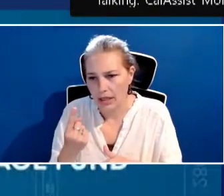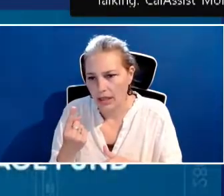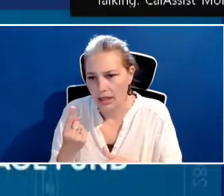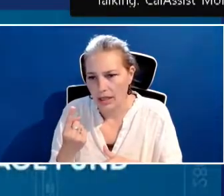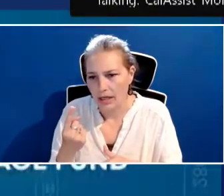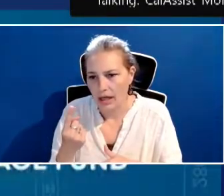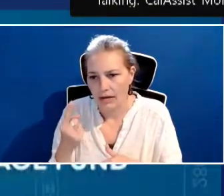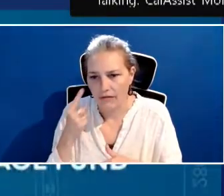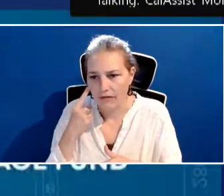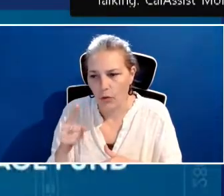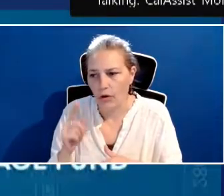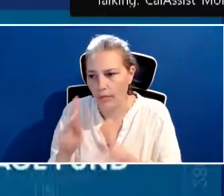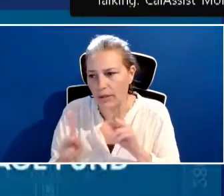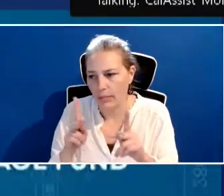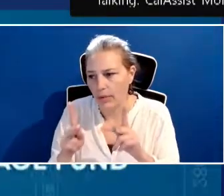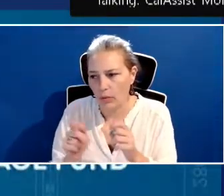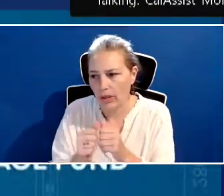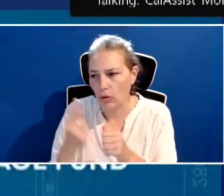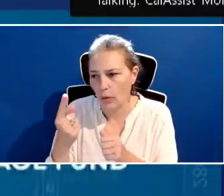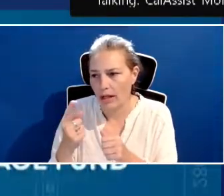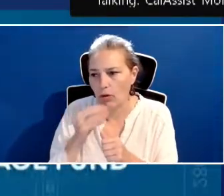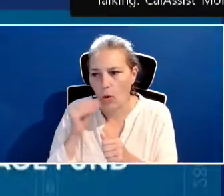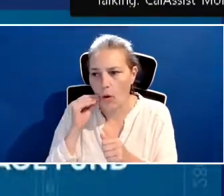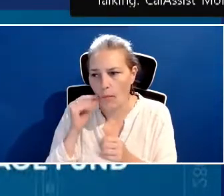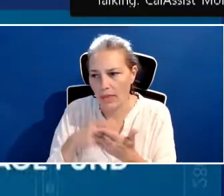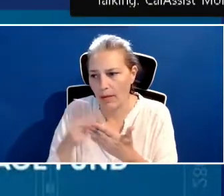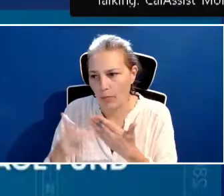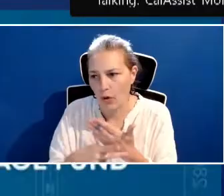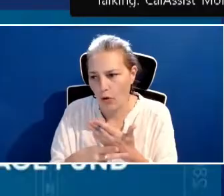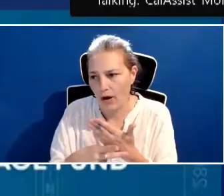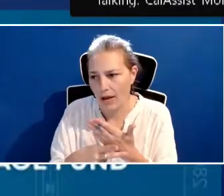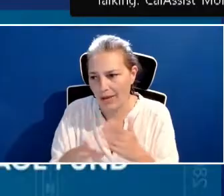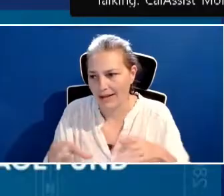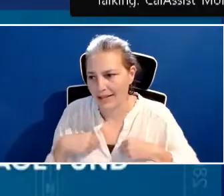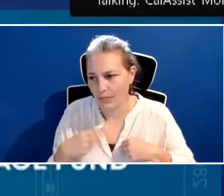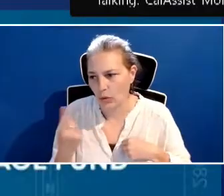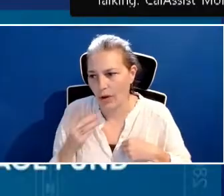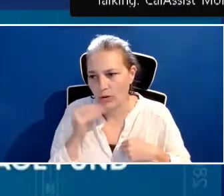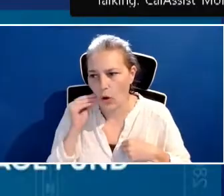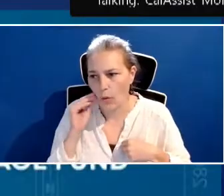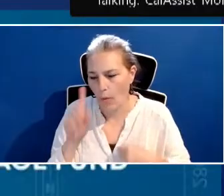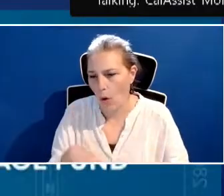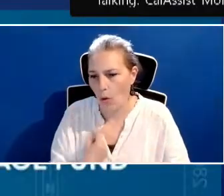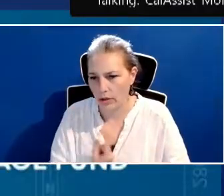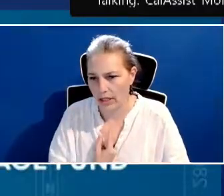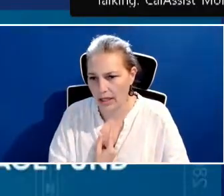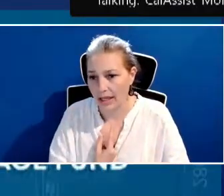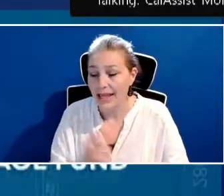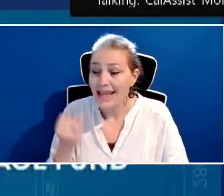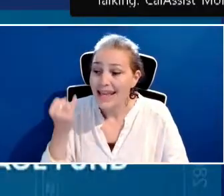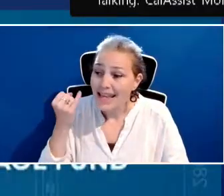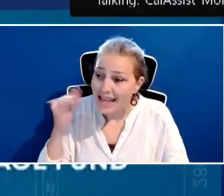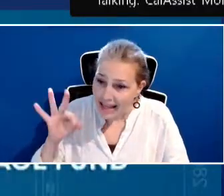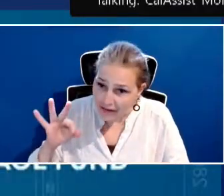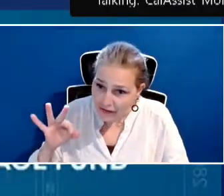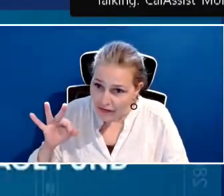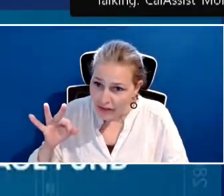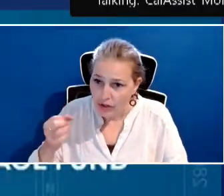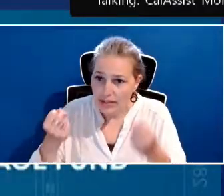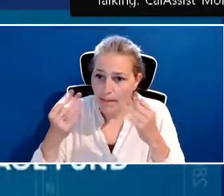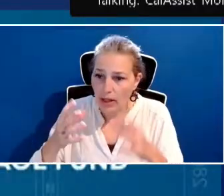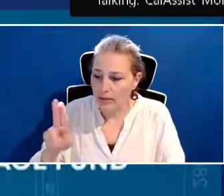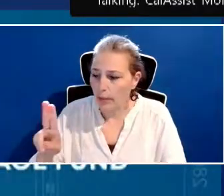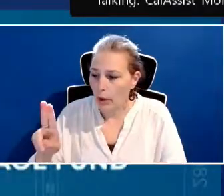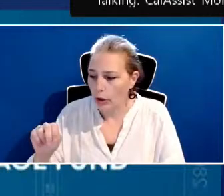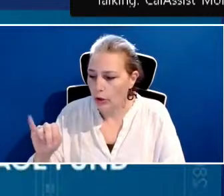and then that home needs to be the primary residence. It does allow, if your property has multiple units on it, up to 4, so